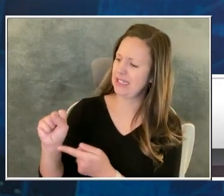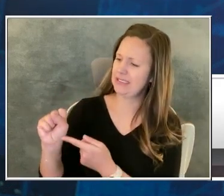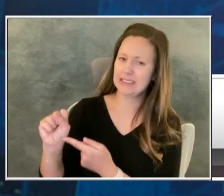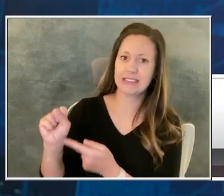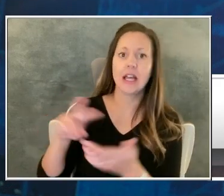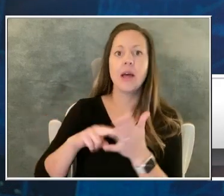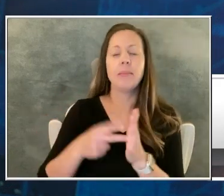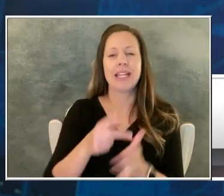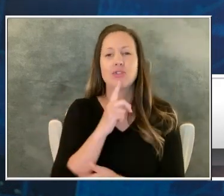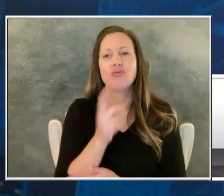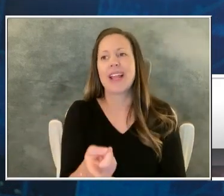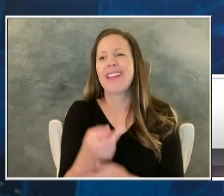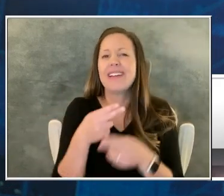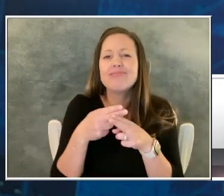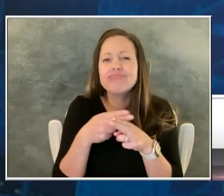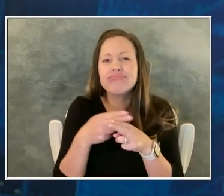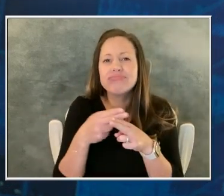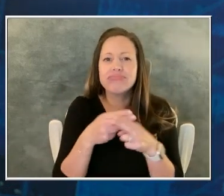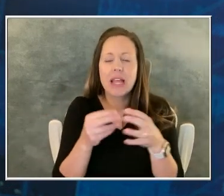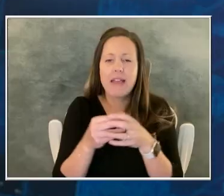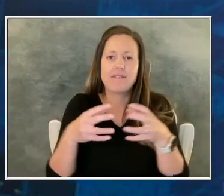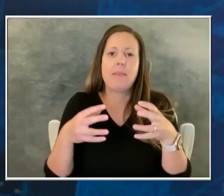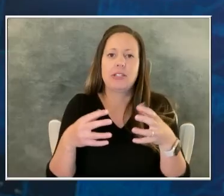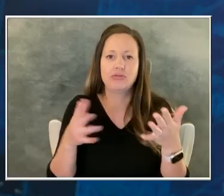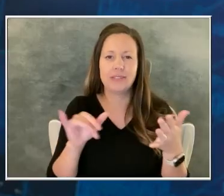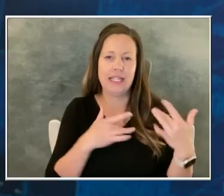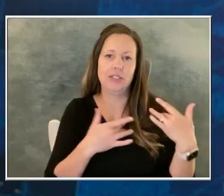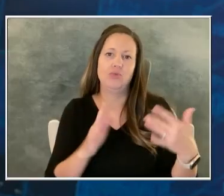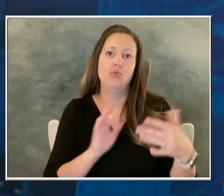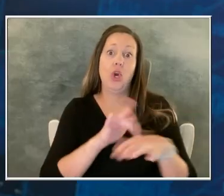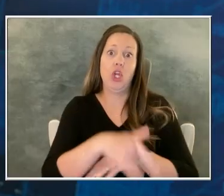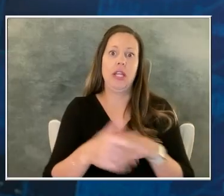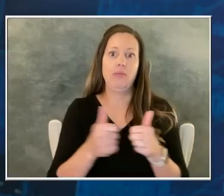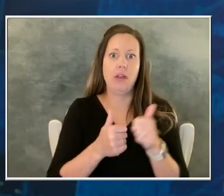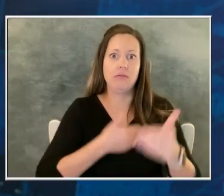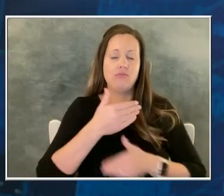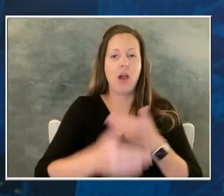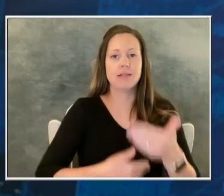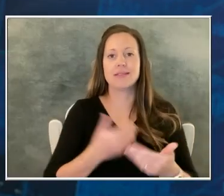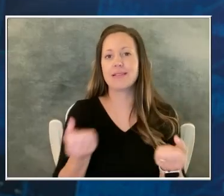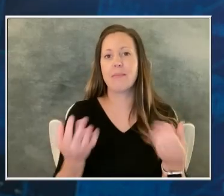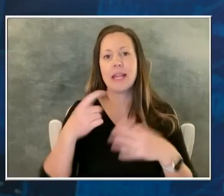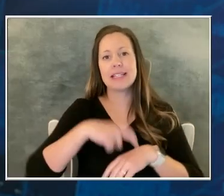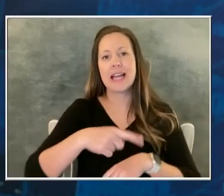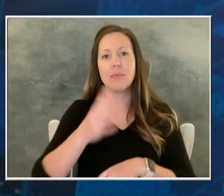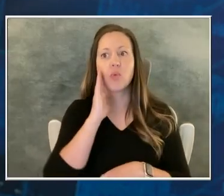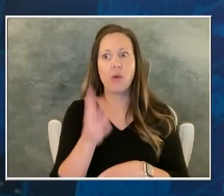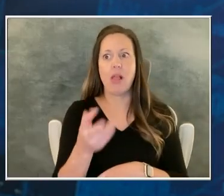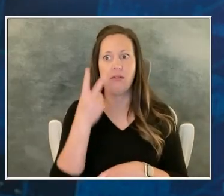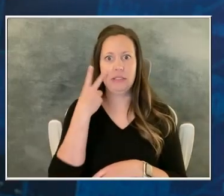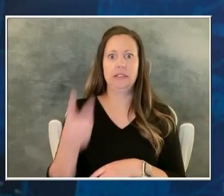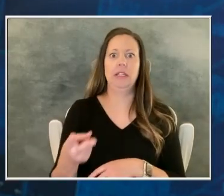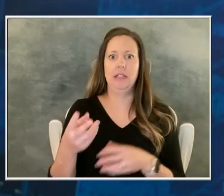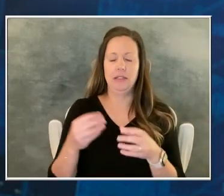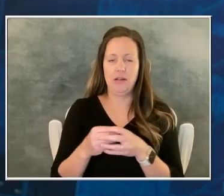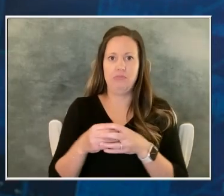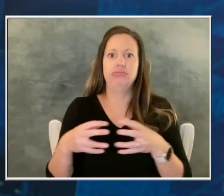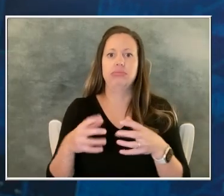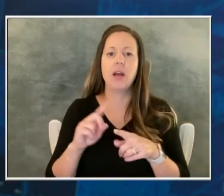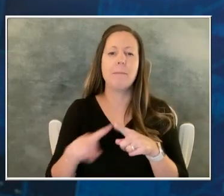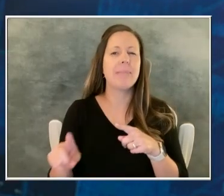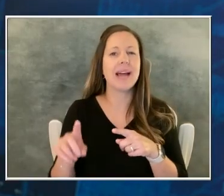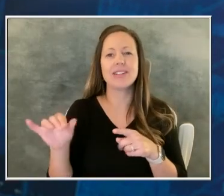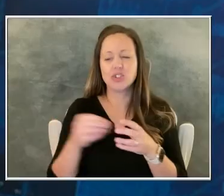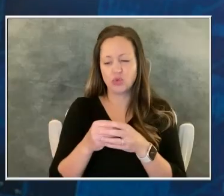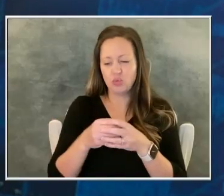inflammation. So that's usually early on in the process. A lot of times you'll be inflamed But we're talking usually swelling,